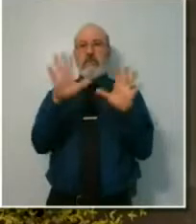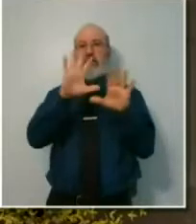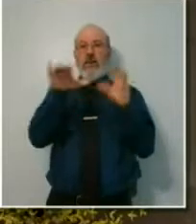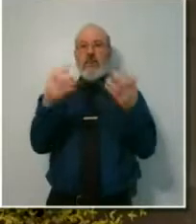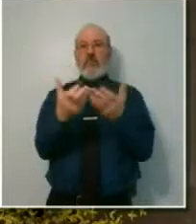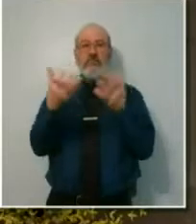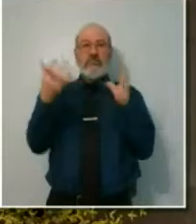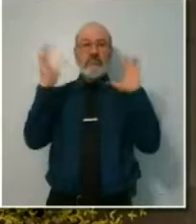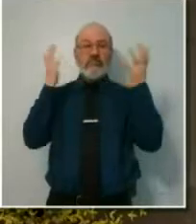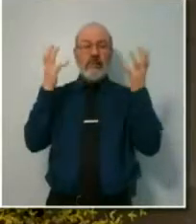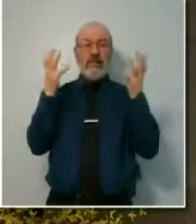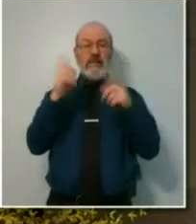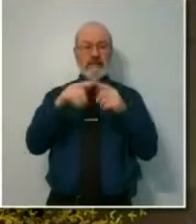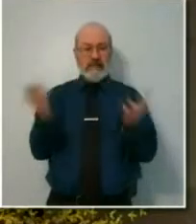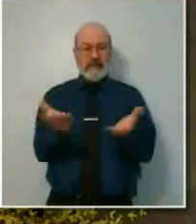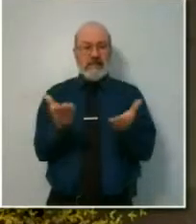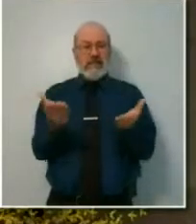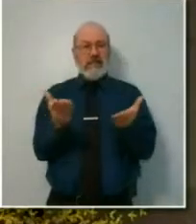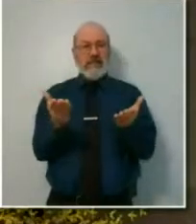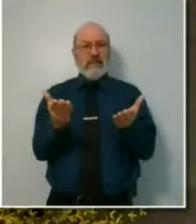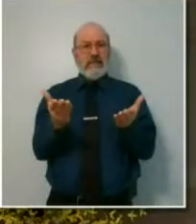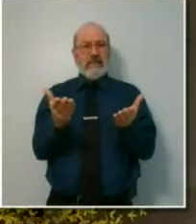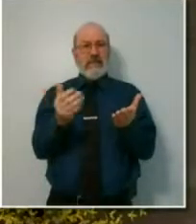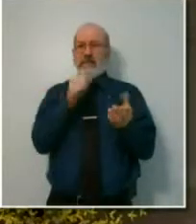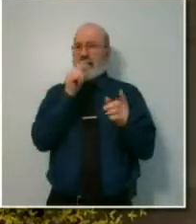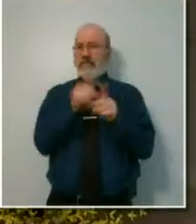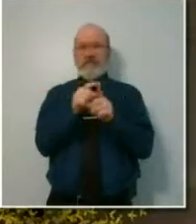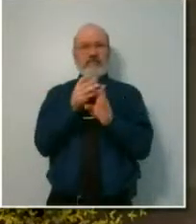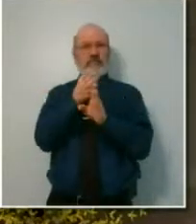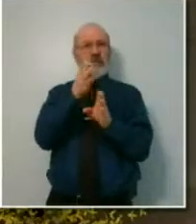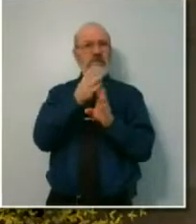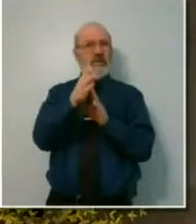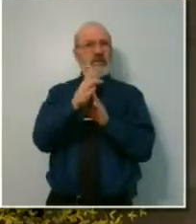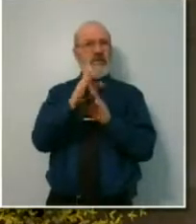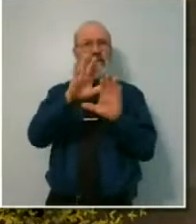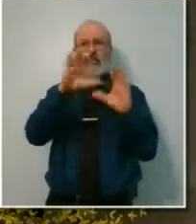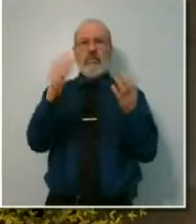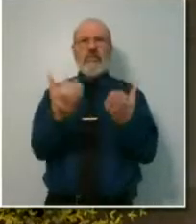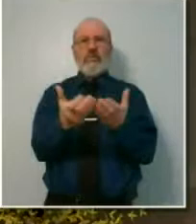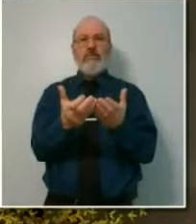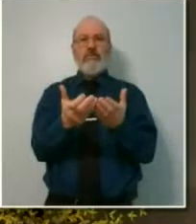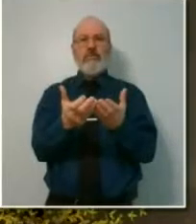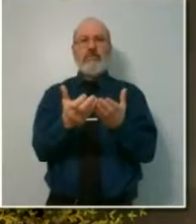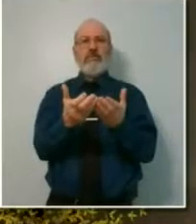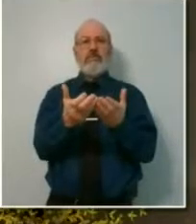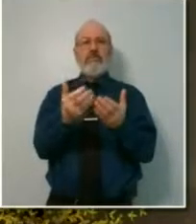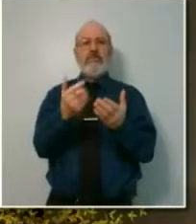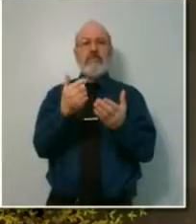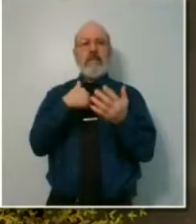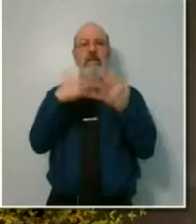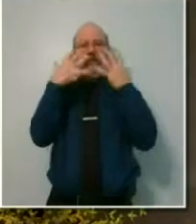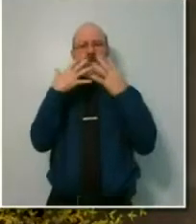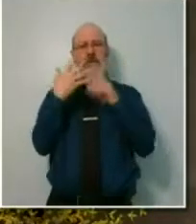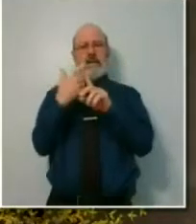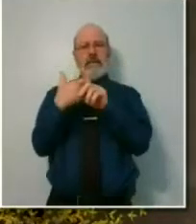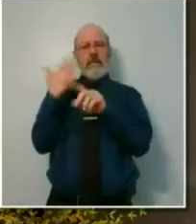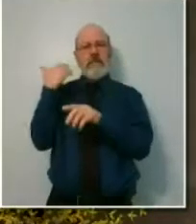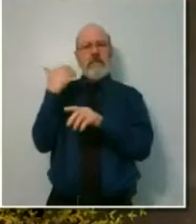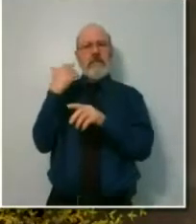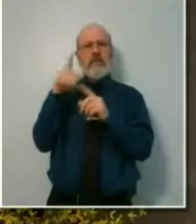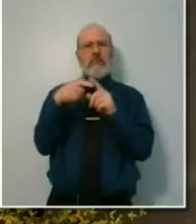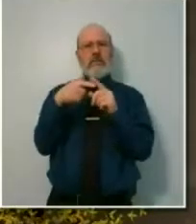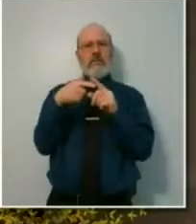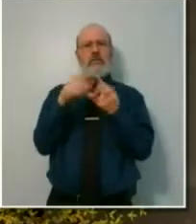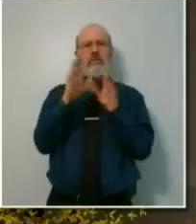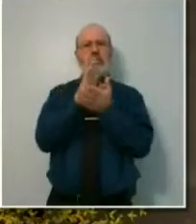but Tanzania is not going in the same direction as the rest of the world. I was sad last month when the boarding school I teach